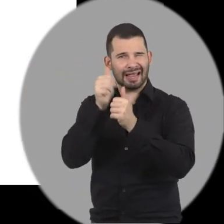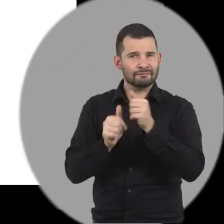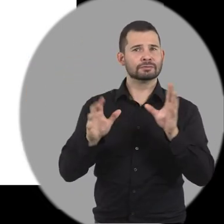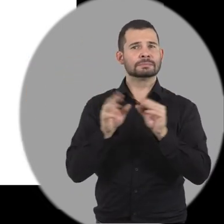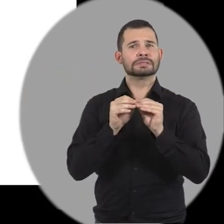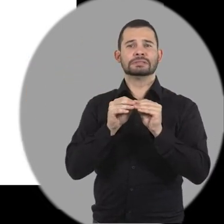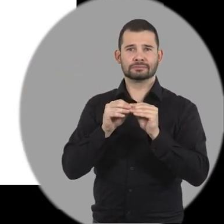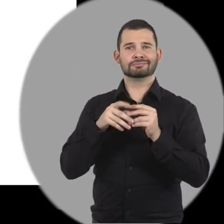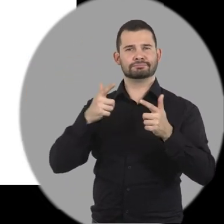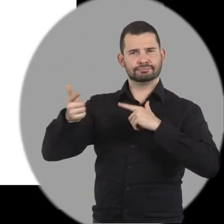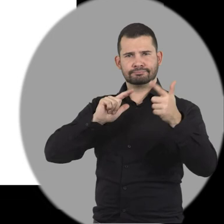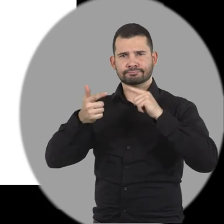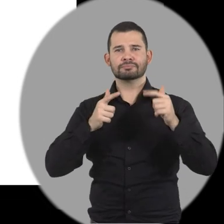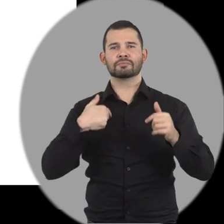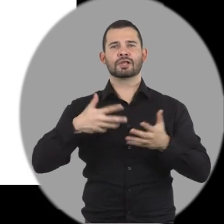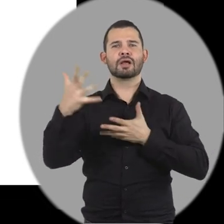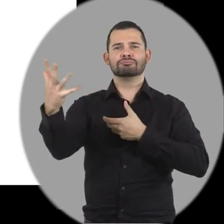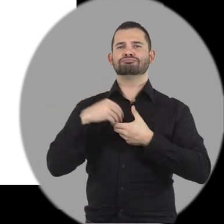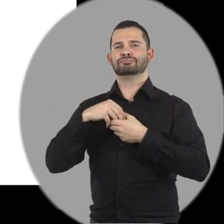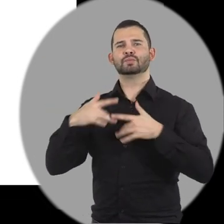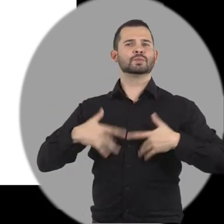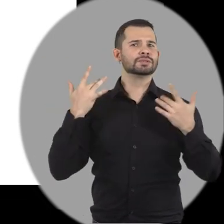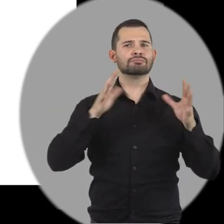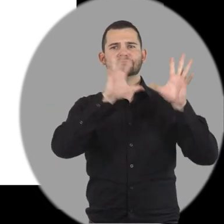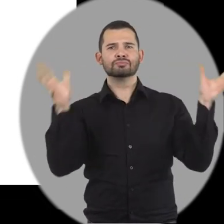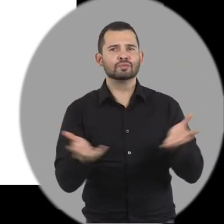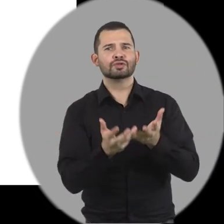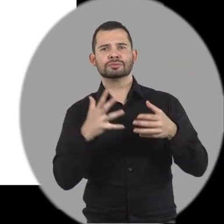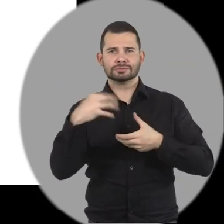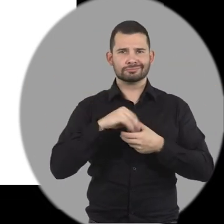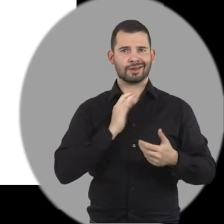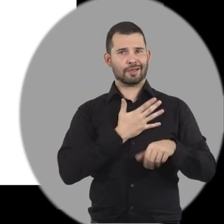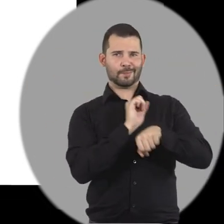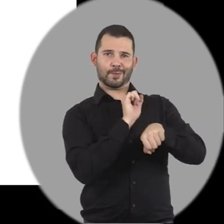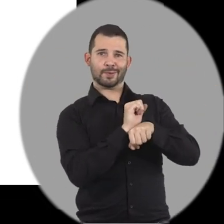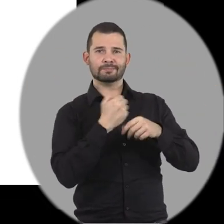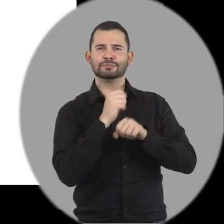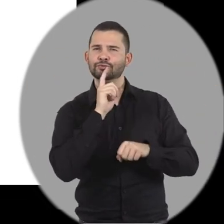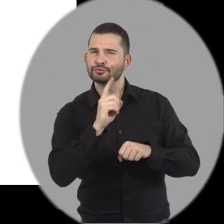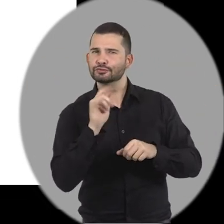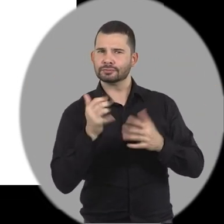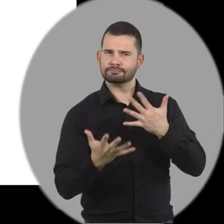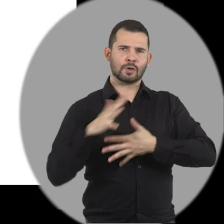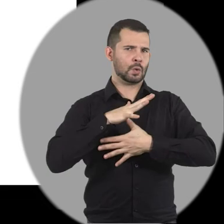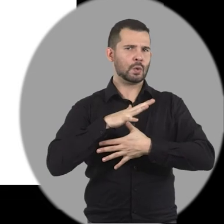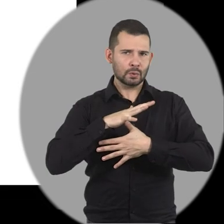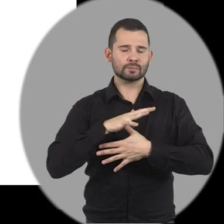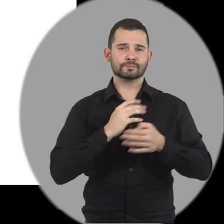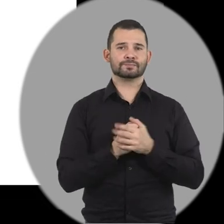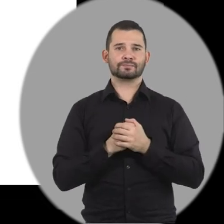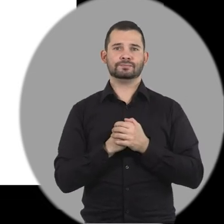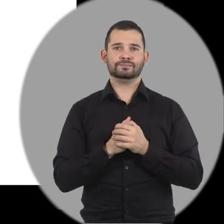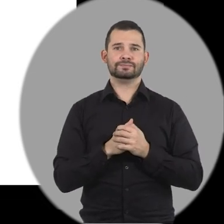interaction. We incorporated what was going on in the world into the work we were doing so that we were ensuring it was a priority.